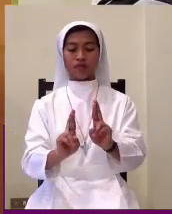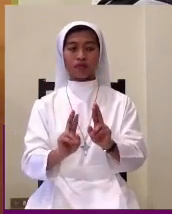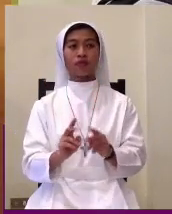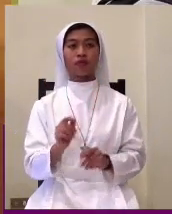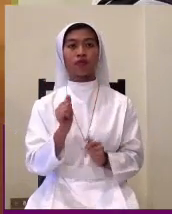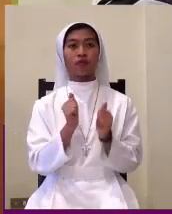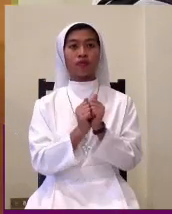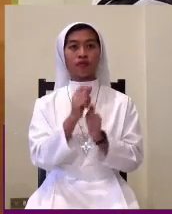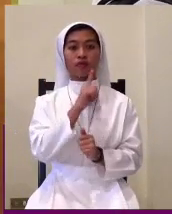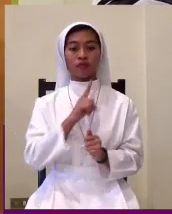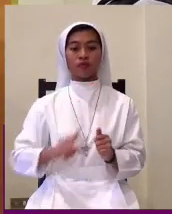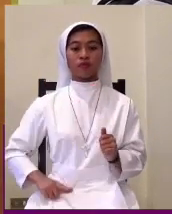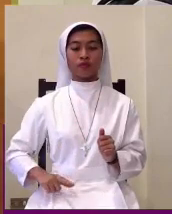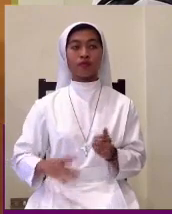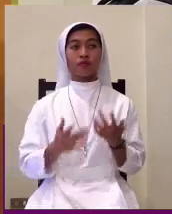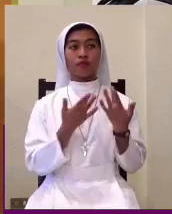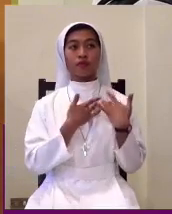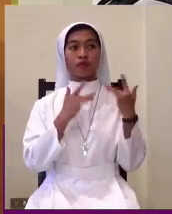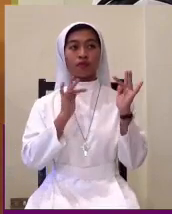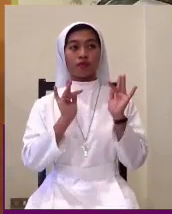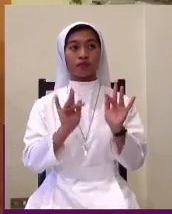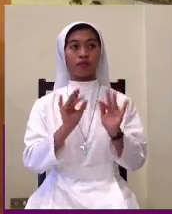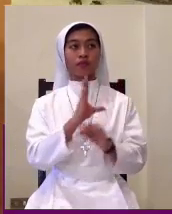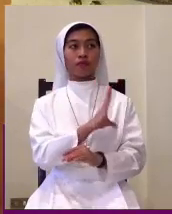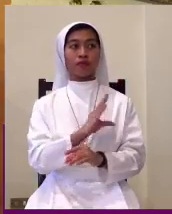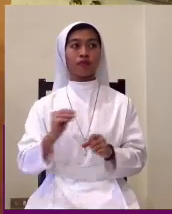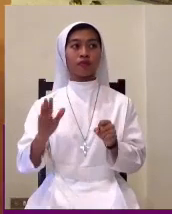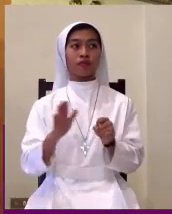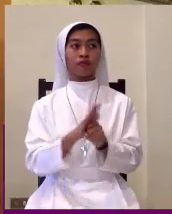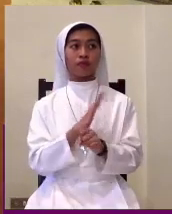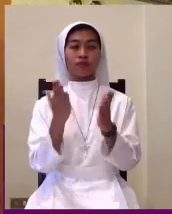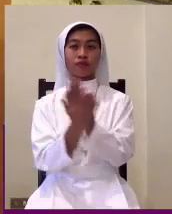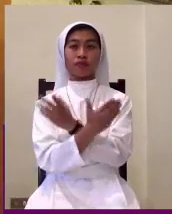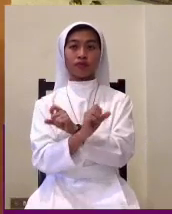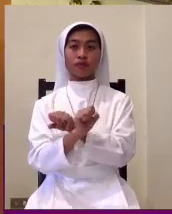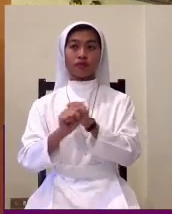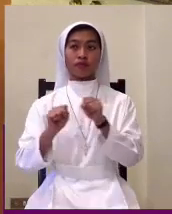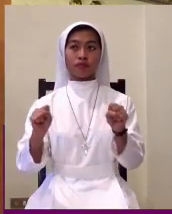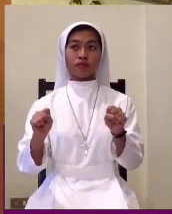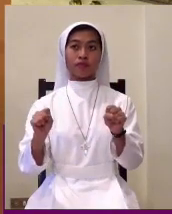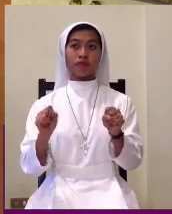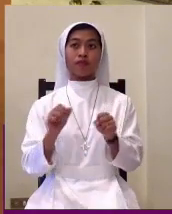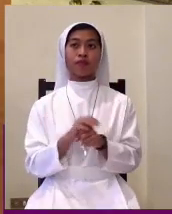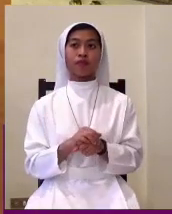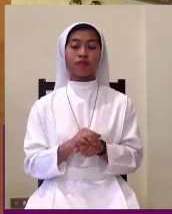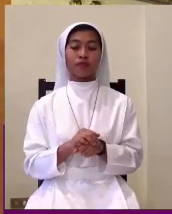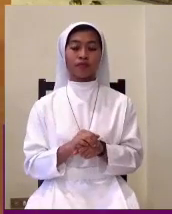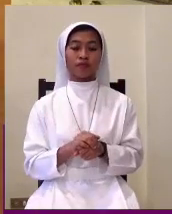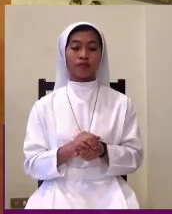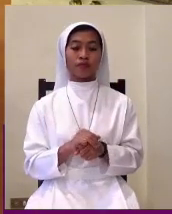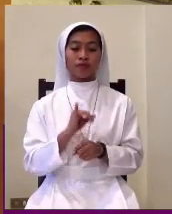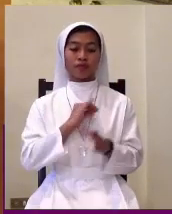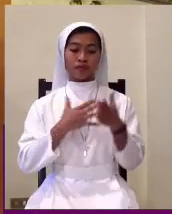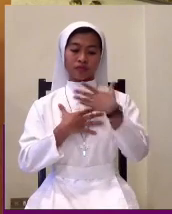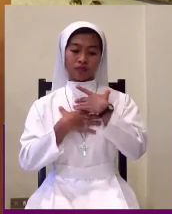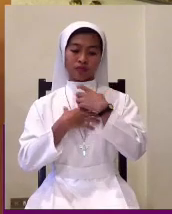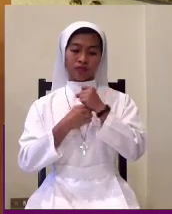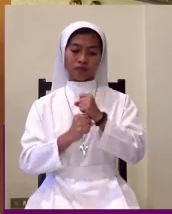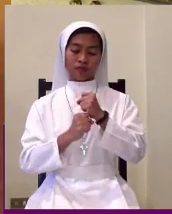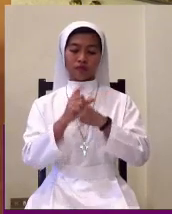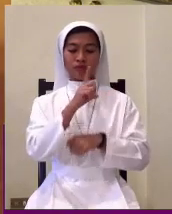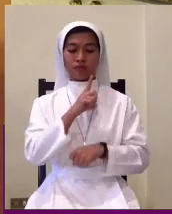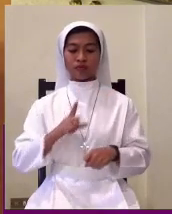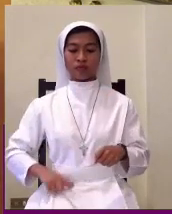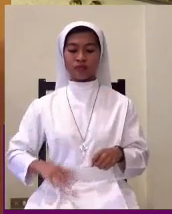mercy and fullness of redemption. I trust in the Lord. My soul trusts in his